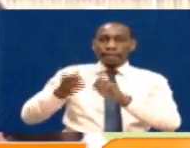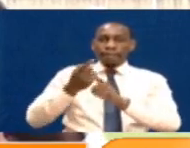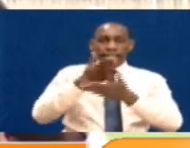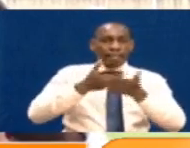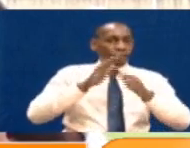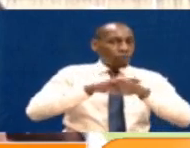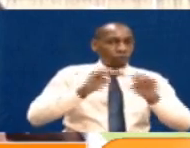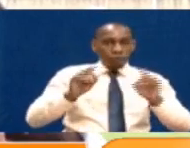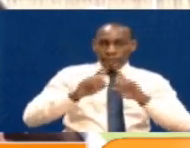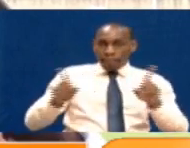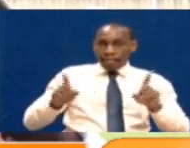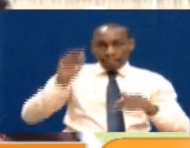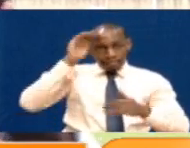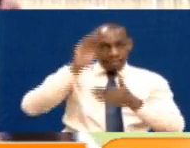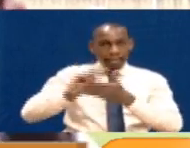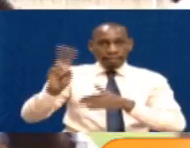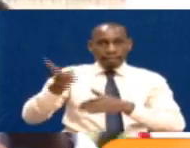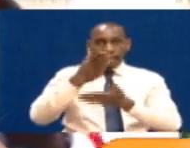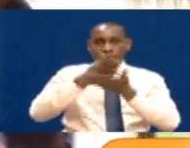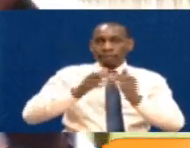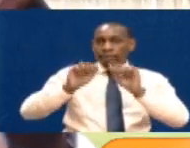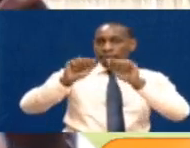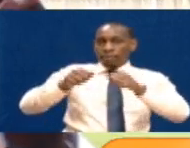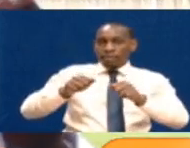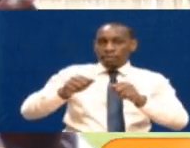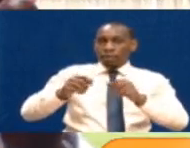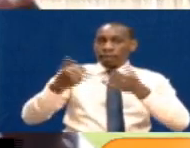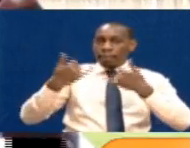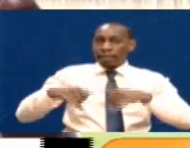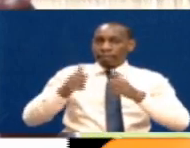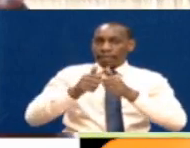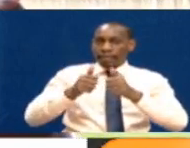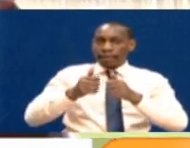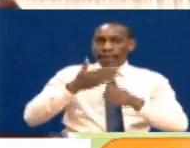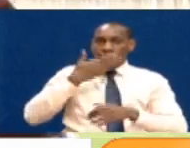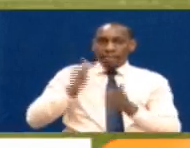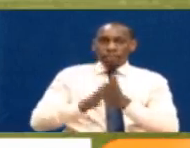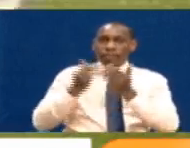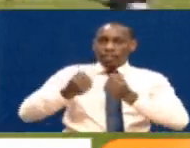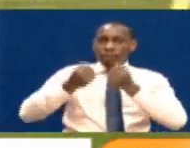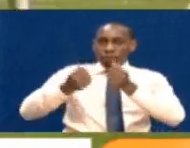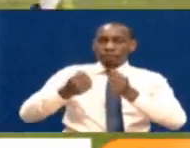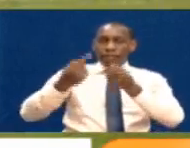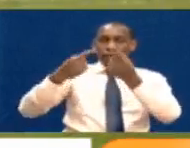good for us, but I believe the second half we came in much better and stronger, and that's why we came up with the win.